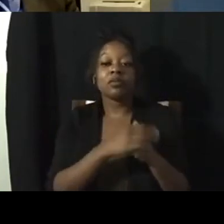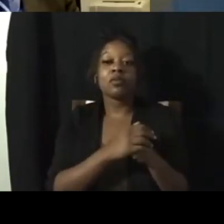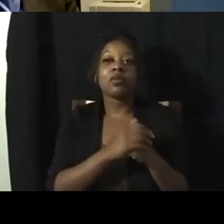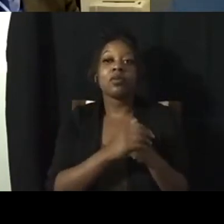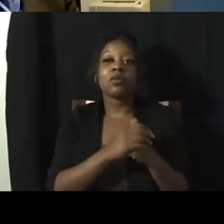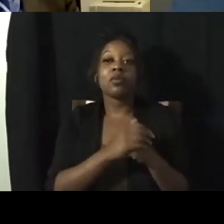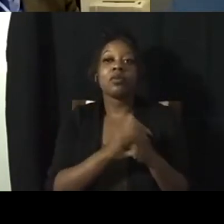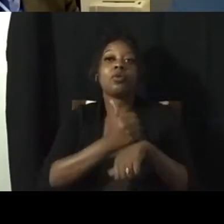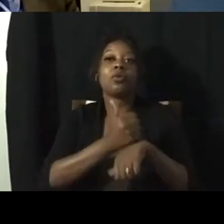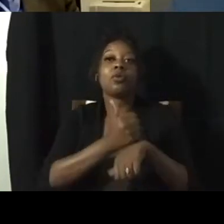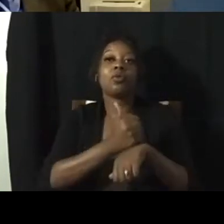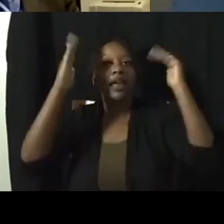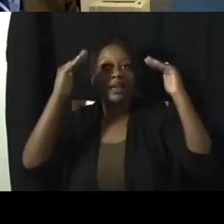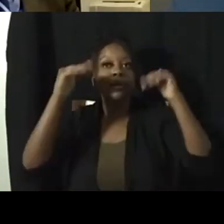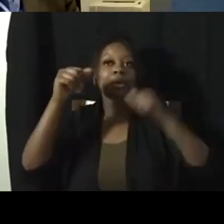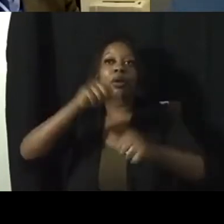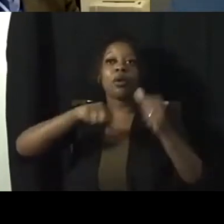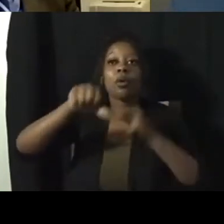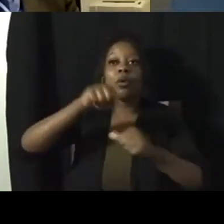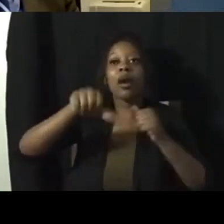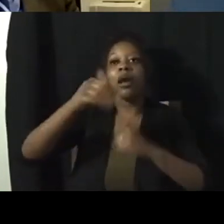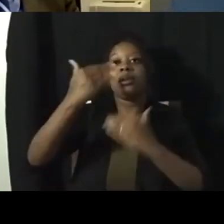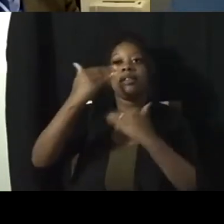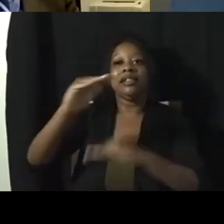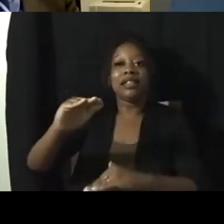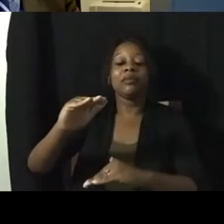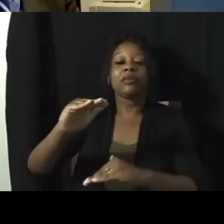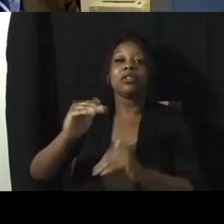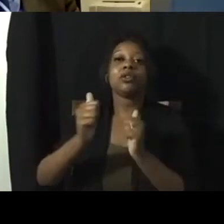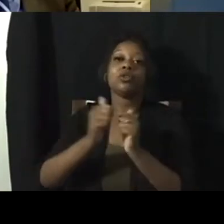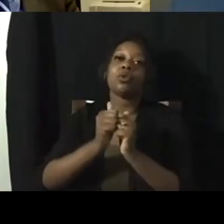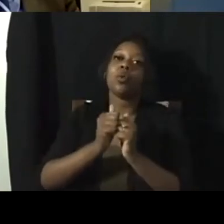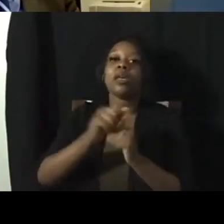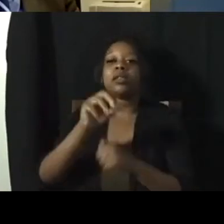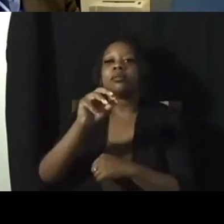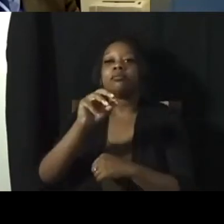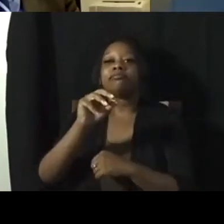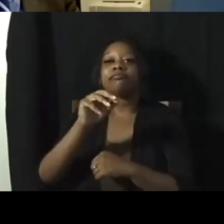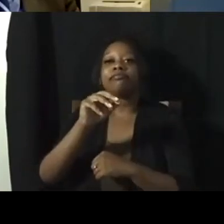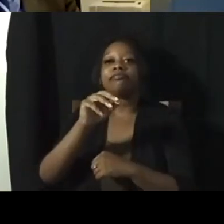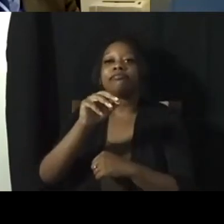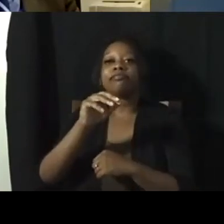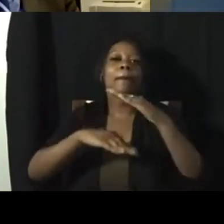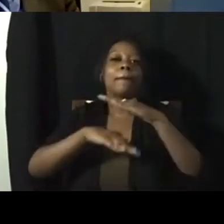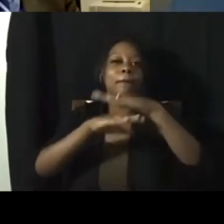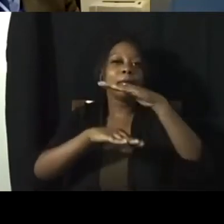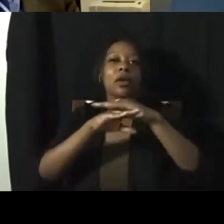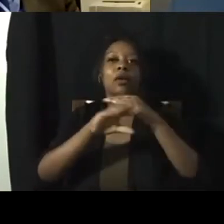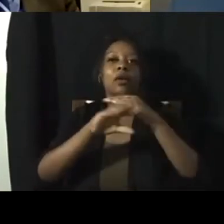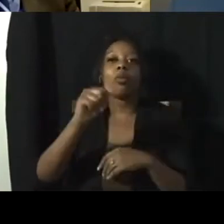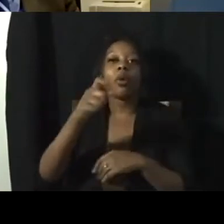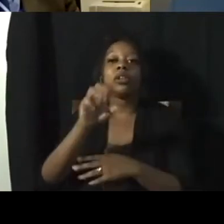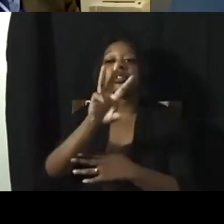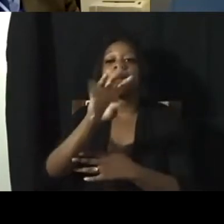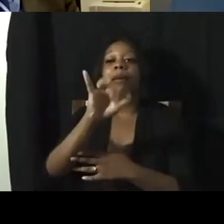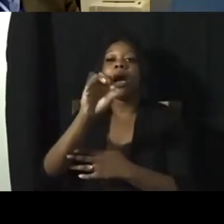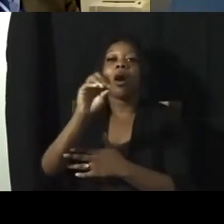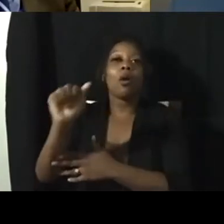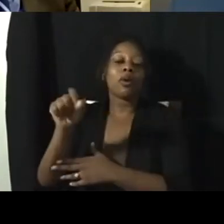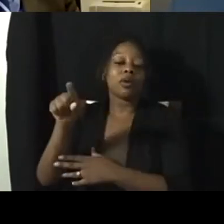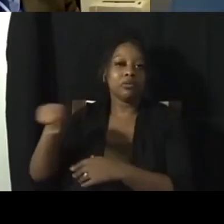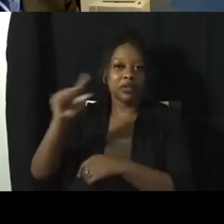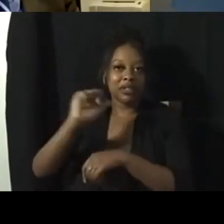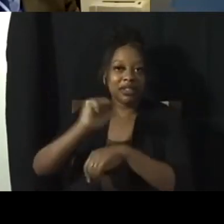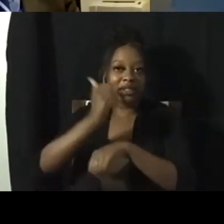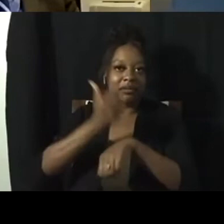around the limitations on the use of subminimum wages, for example. So WIOA establishes that and moves us